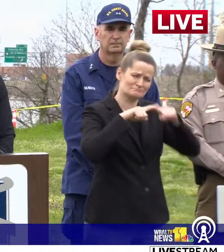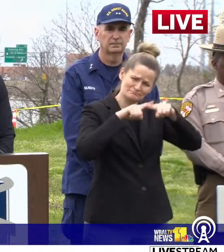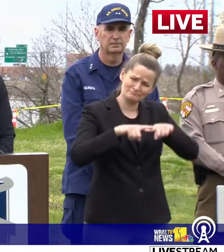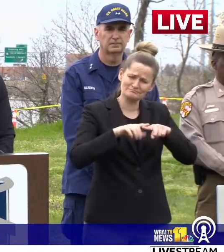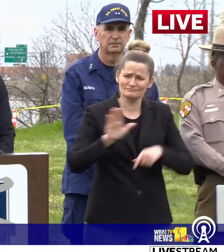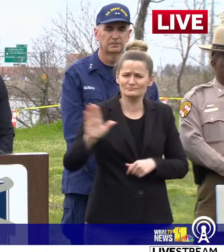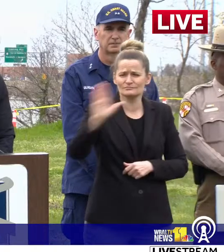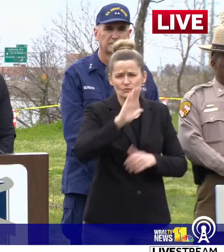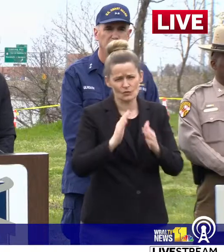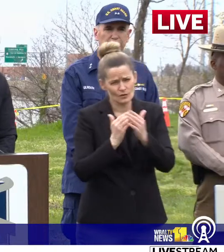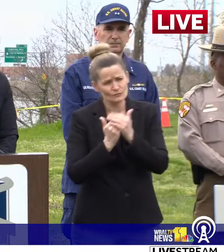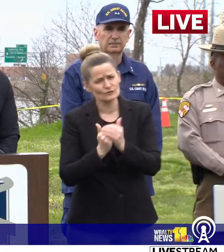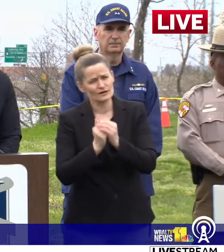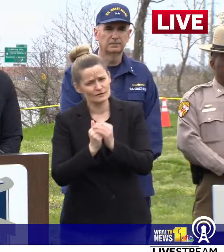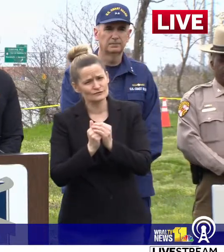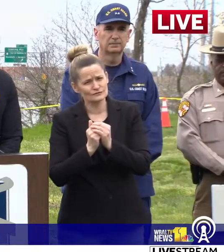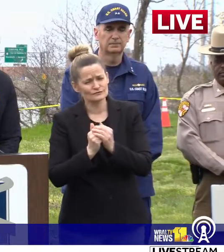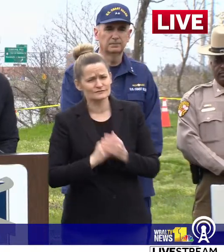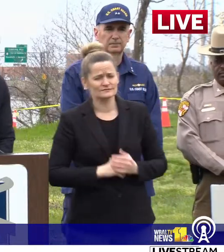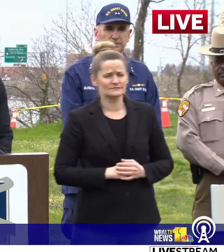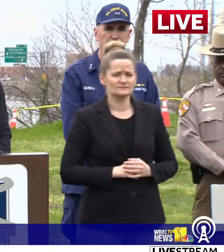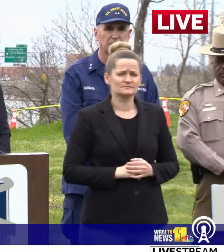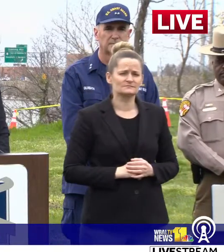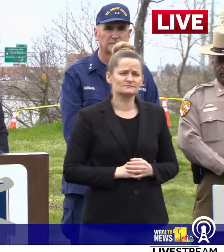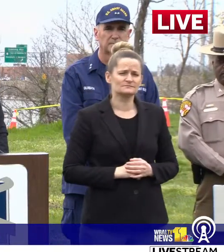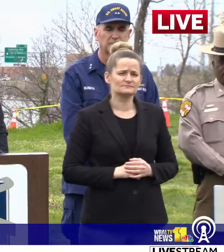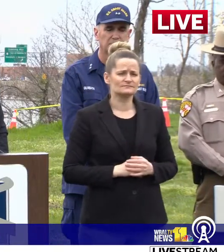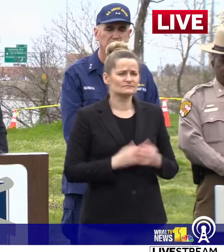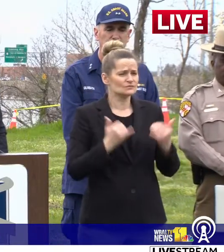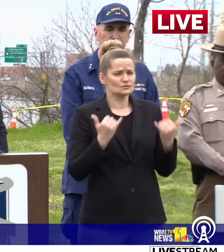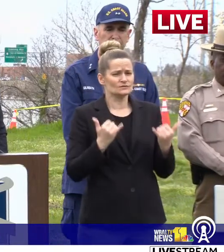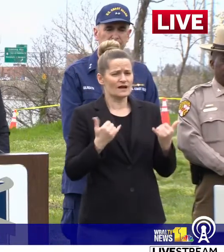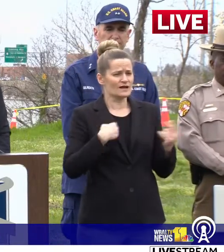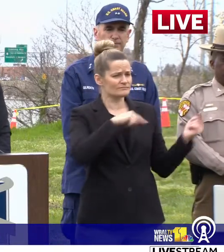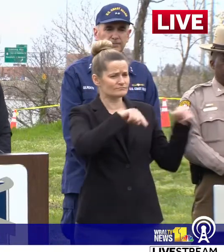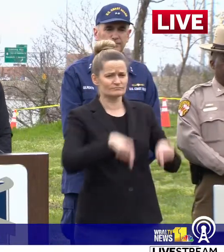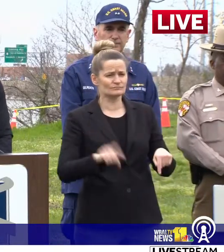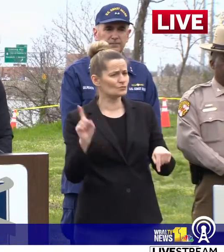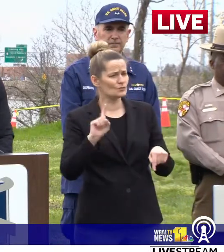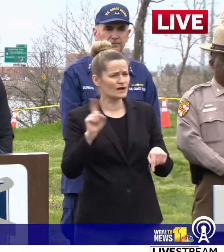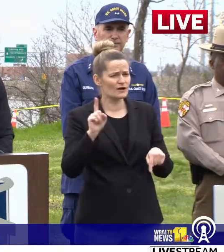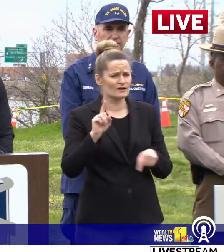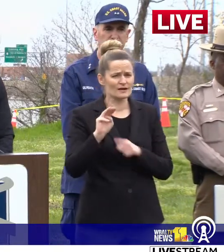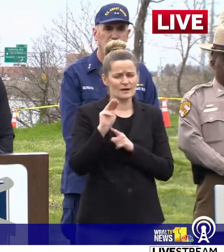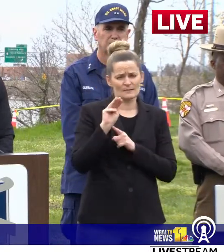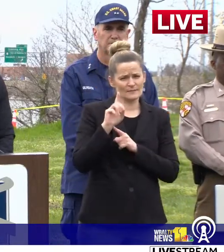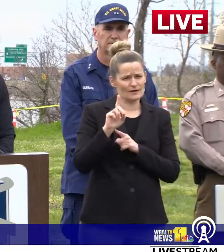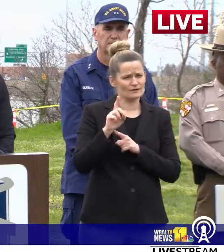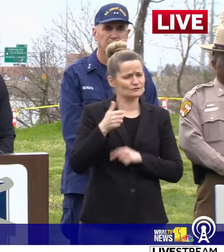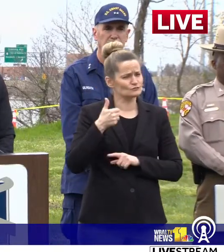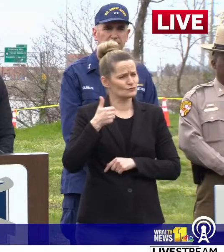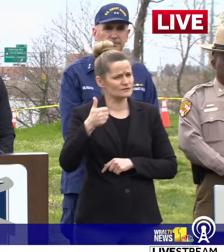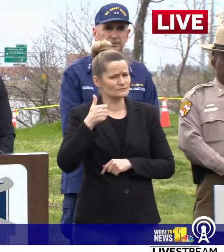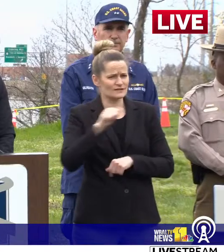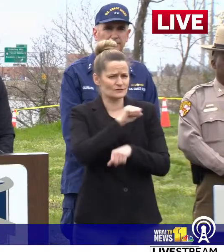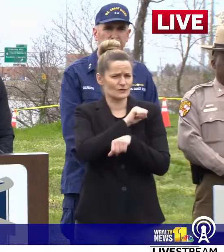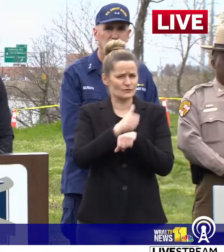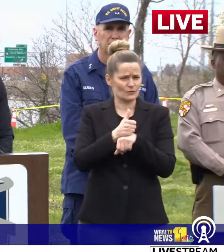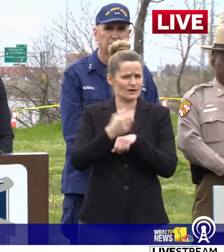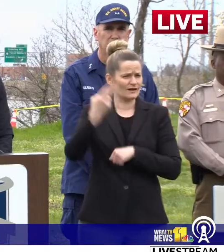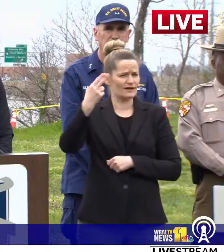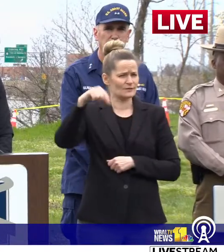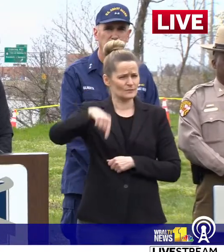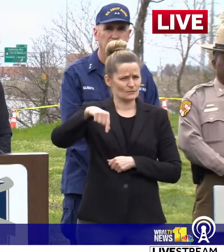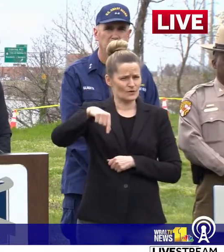them. Today, we're at the Maryland Transportation Authority's police headquarters. This is where our first responders